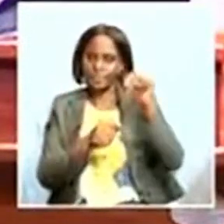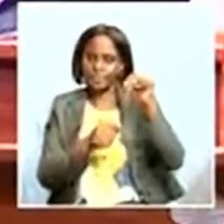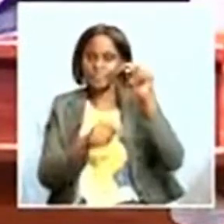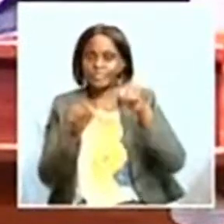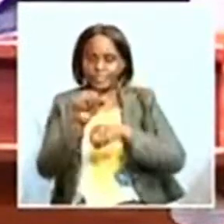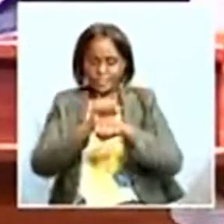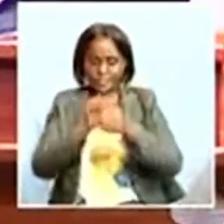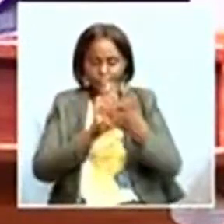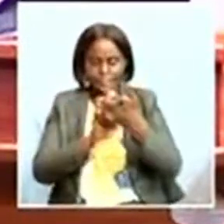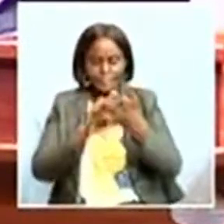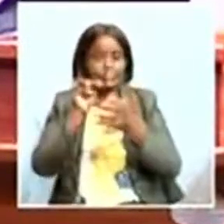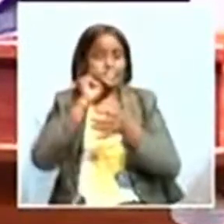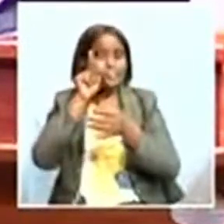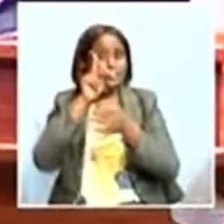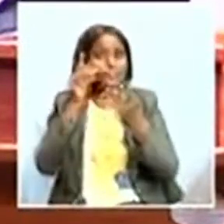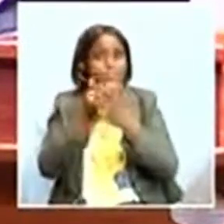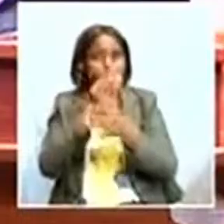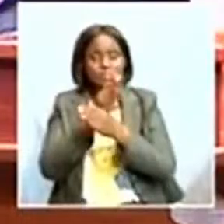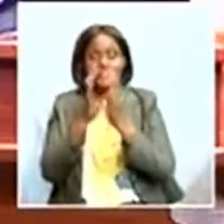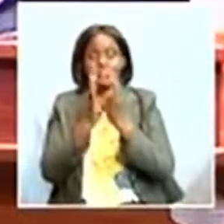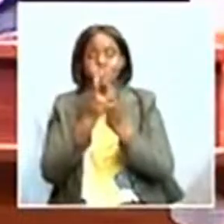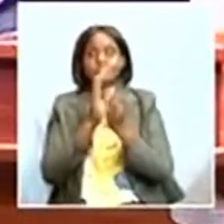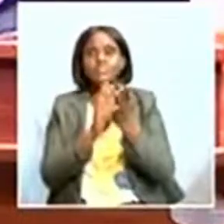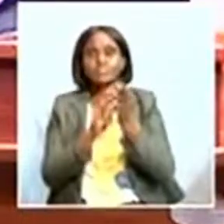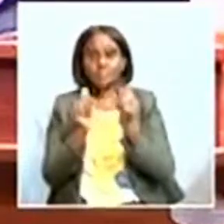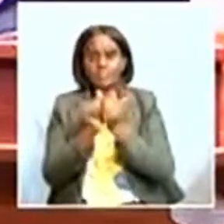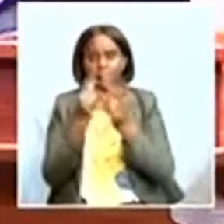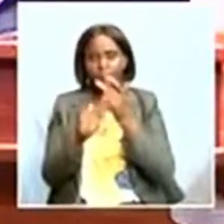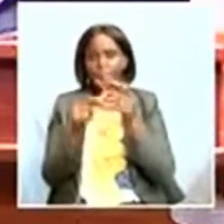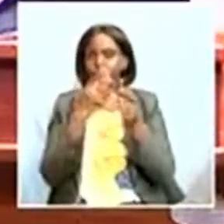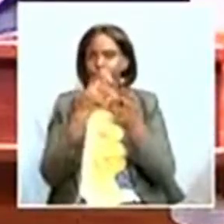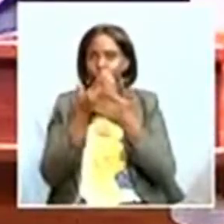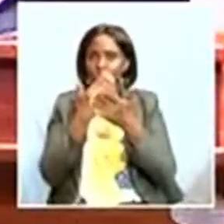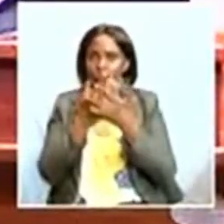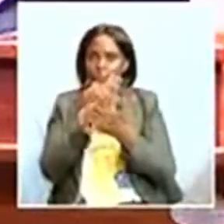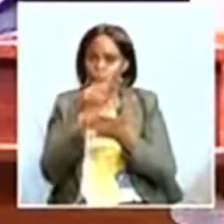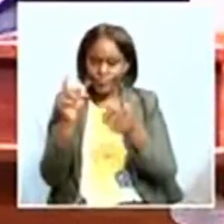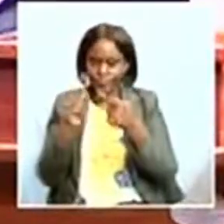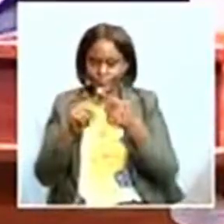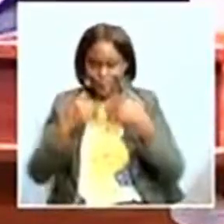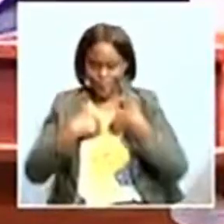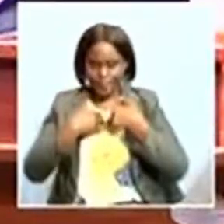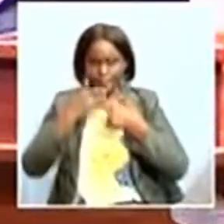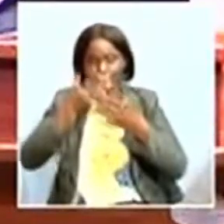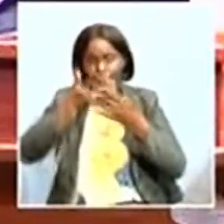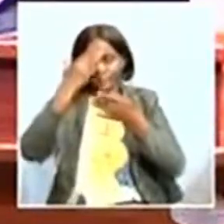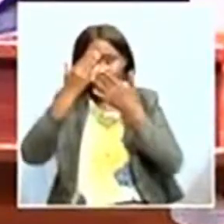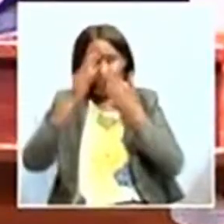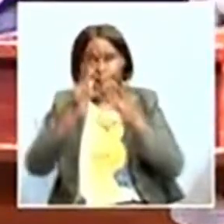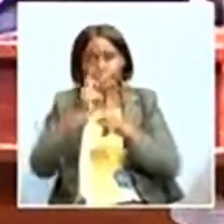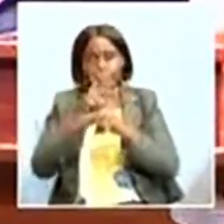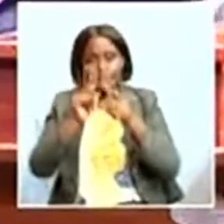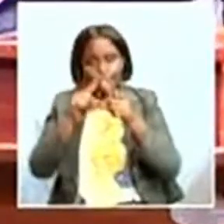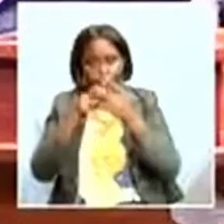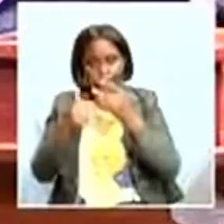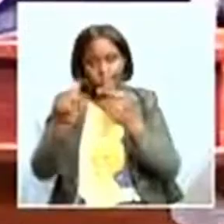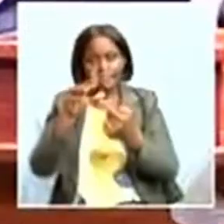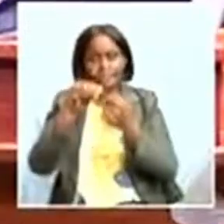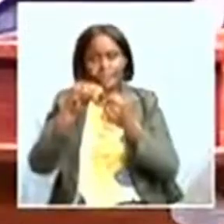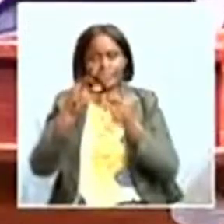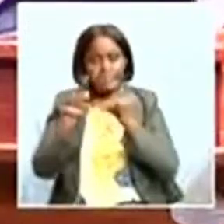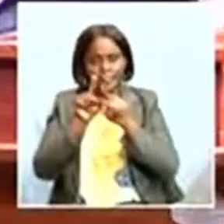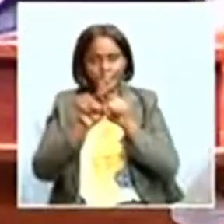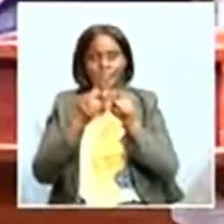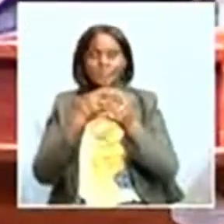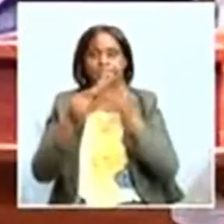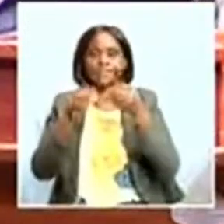Secondary School, a newly constructed secondary school with adequate facilities to accommodate learners. However, special consideration